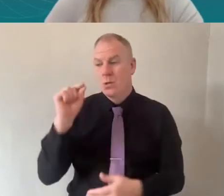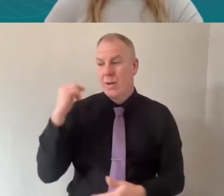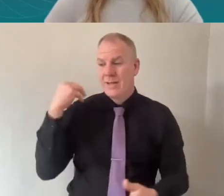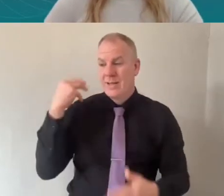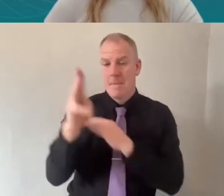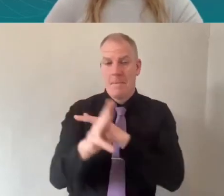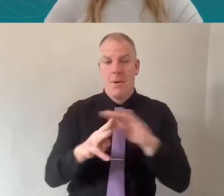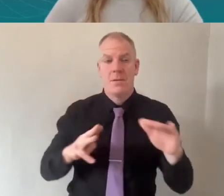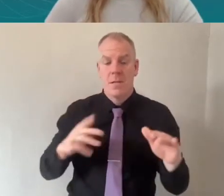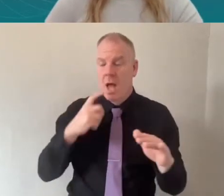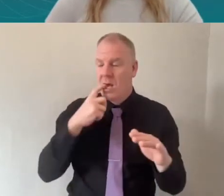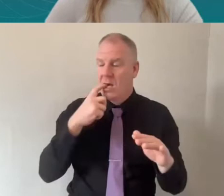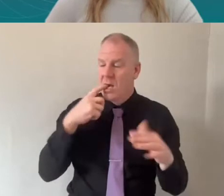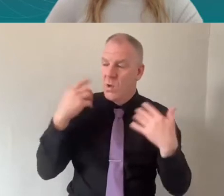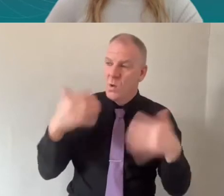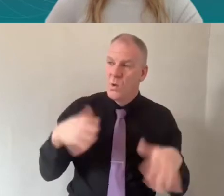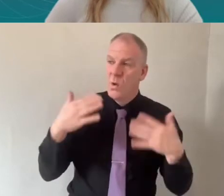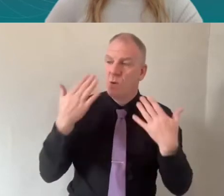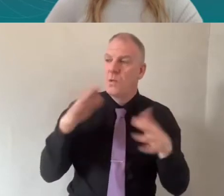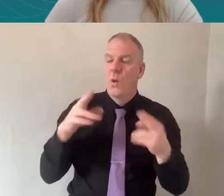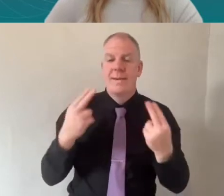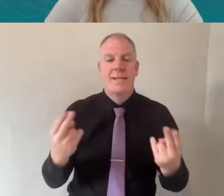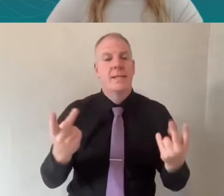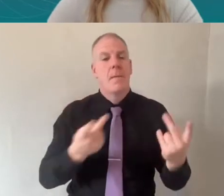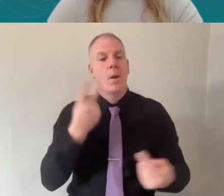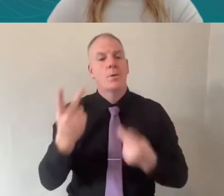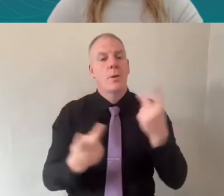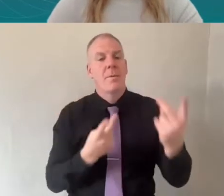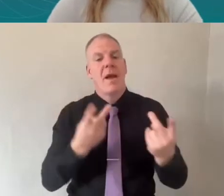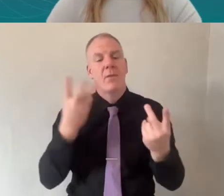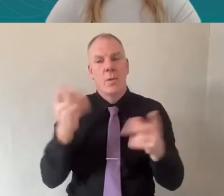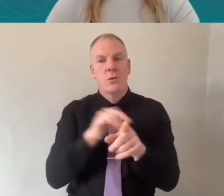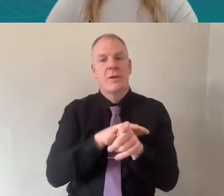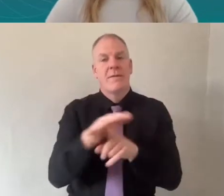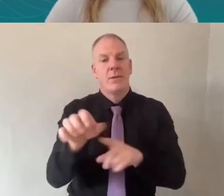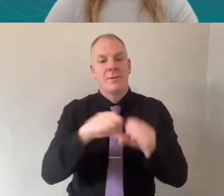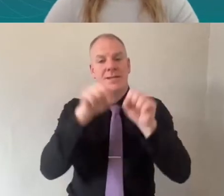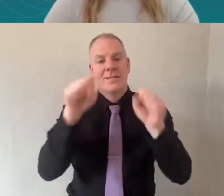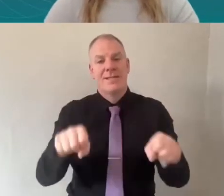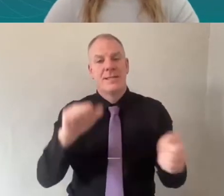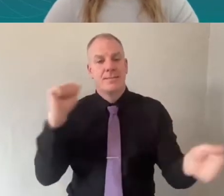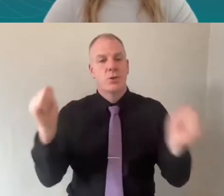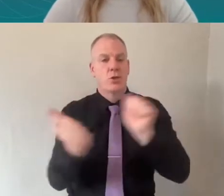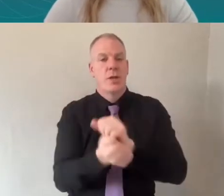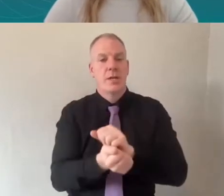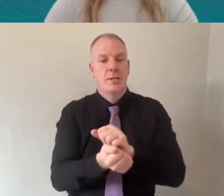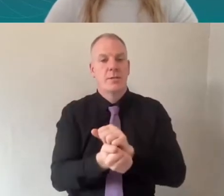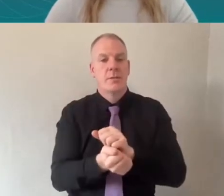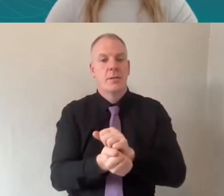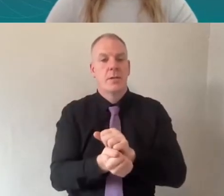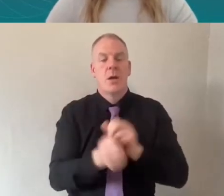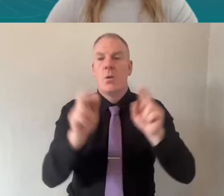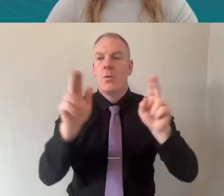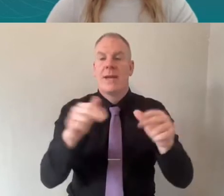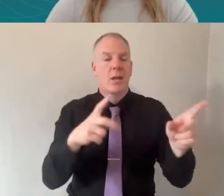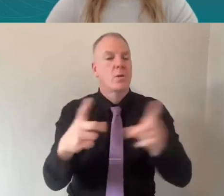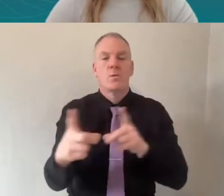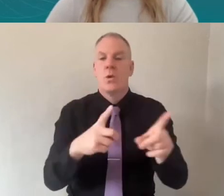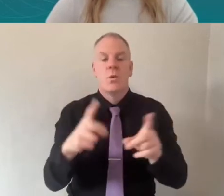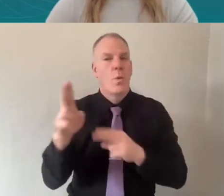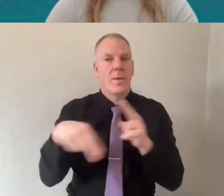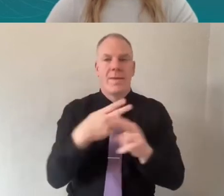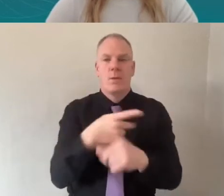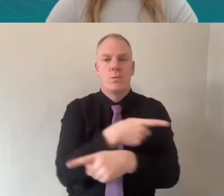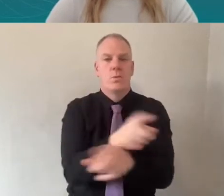stressed to me the importance of partnership if we wish to effect system change. The principle of we can't do this without